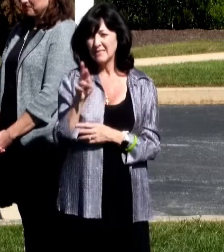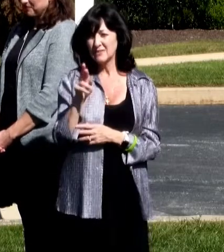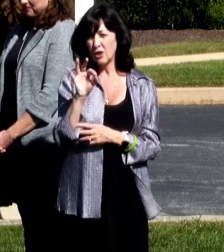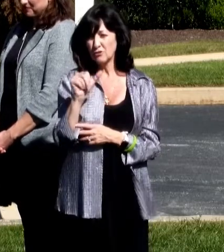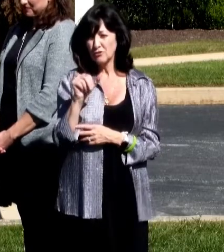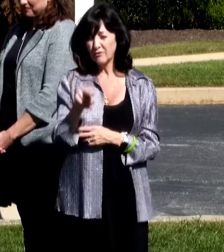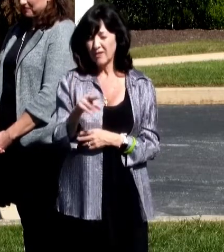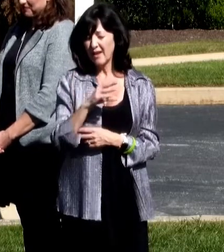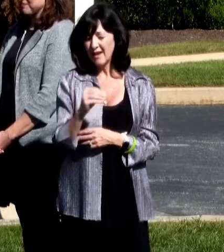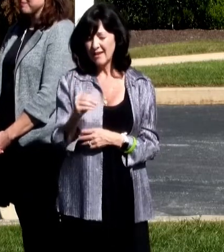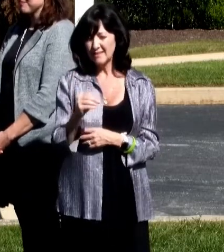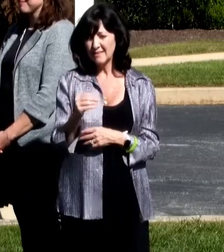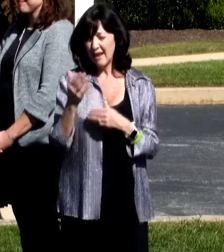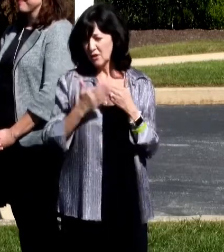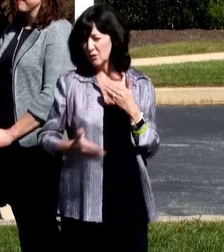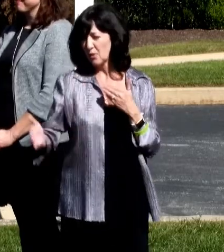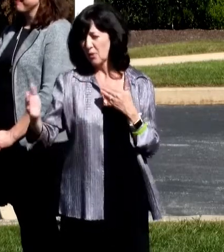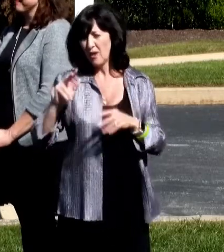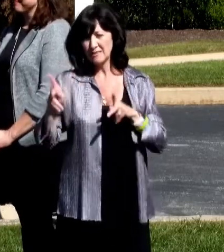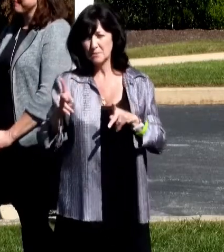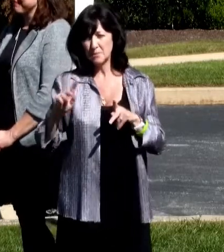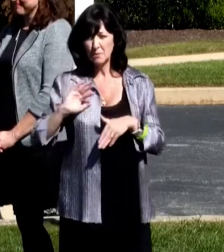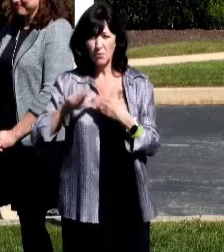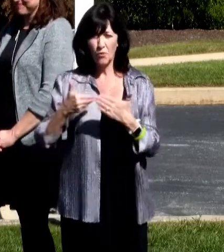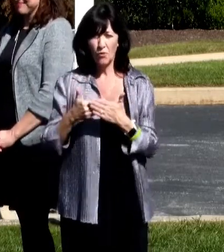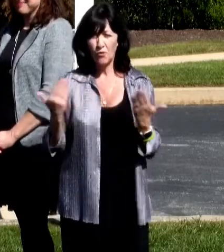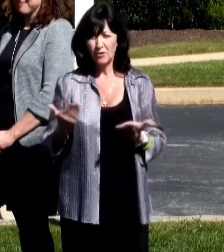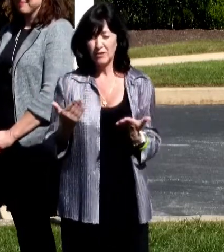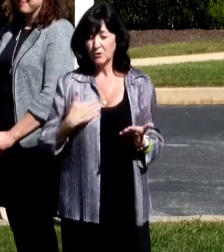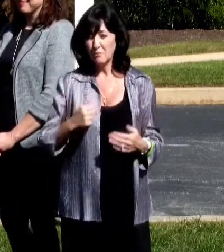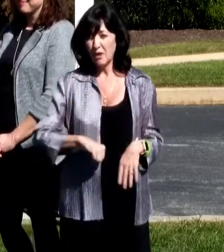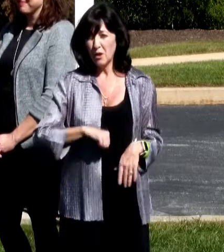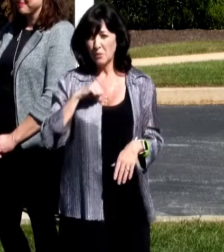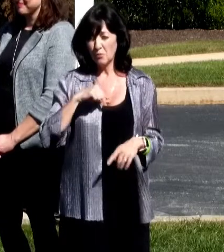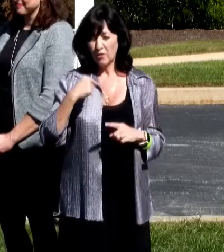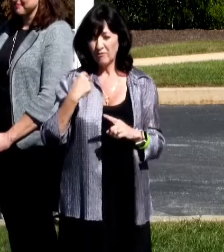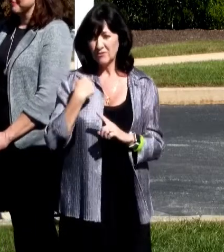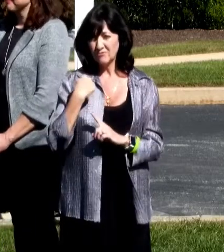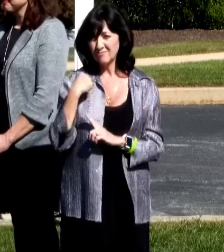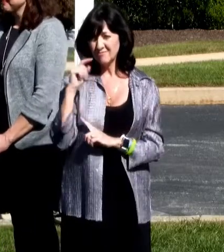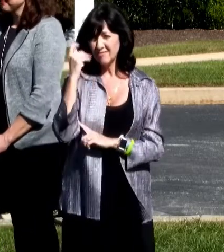and all the rest of you. And so it's my privilege as governor to